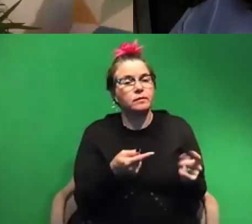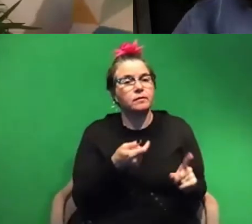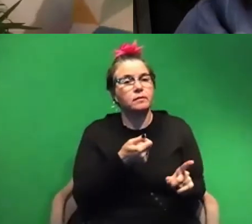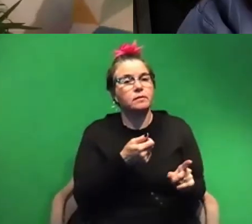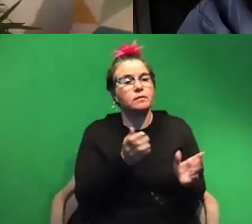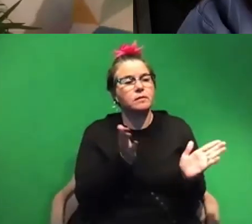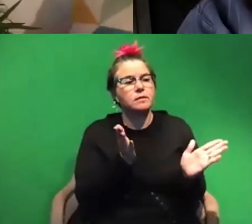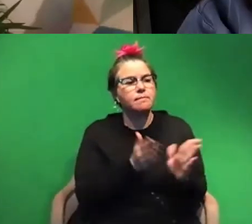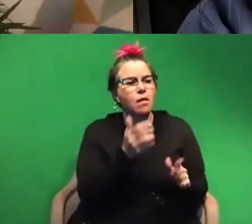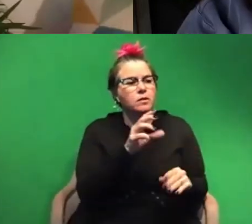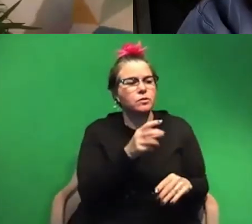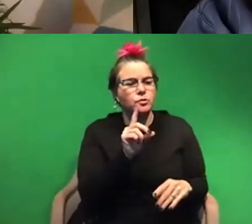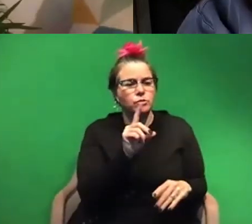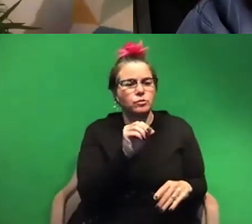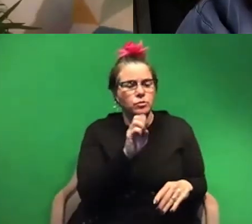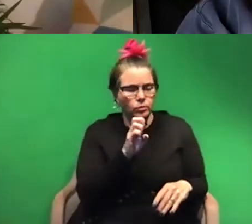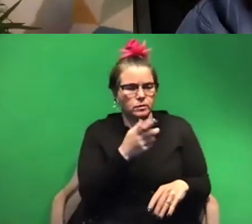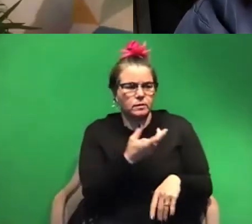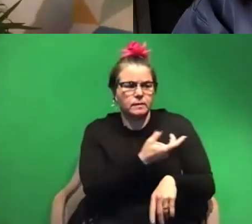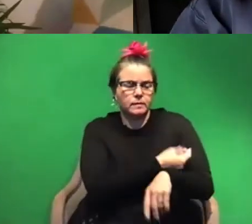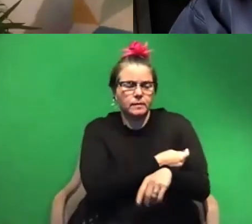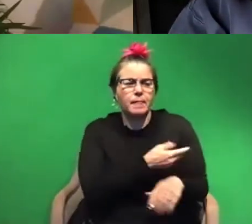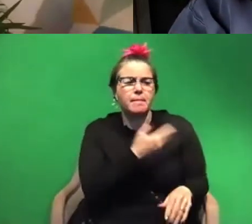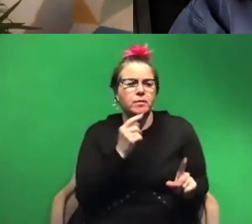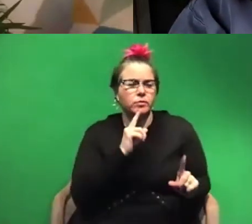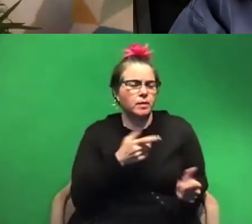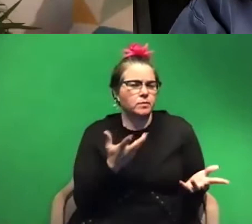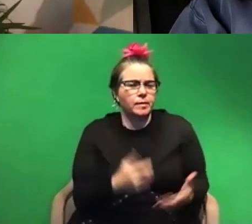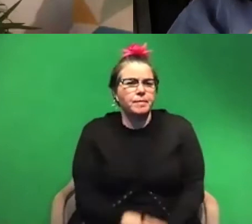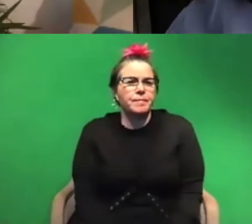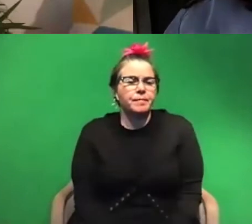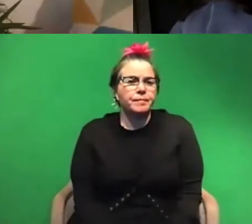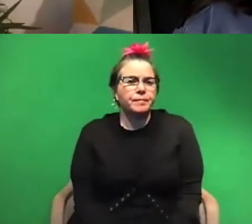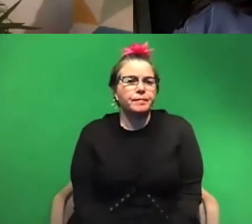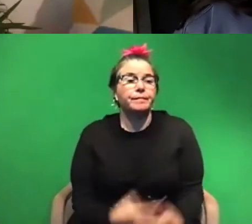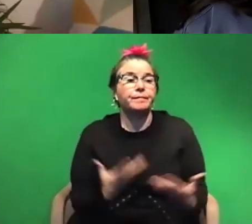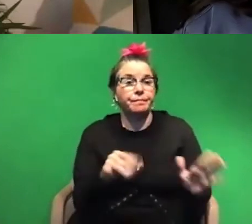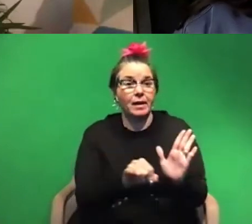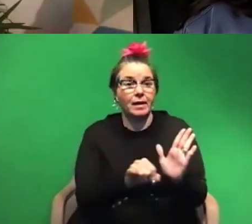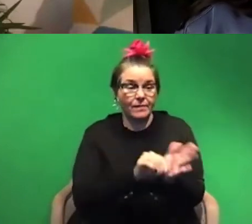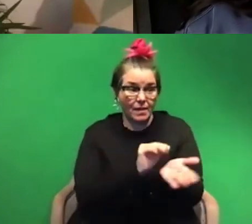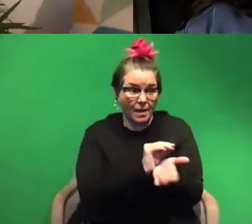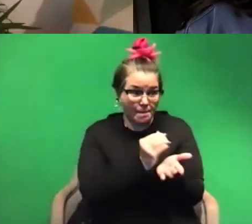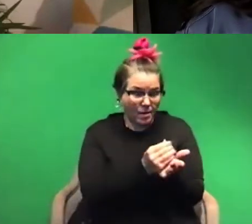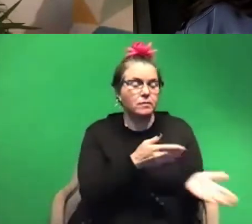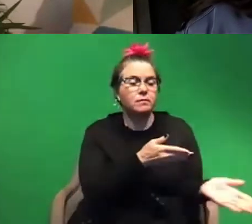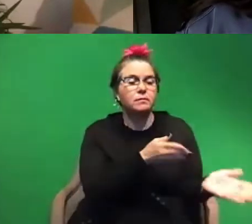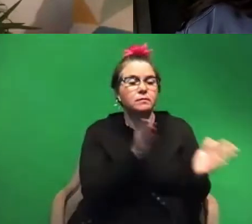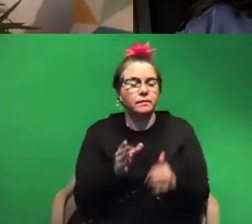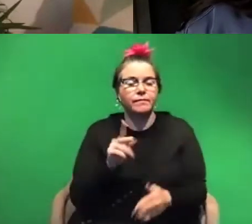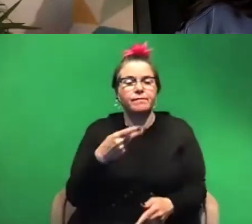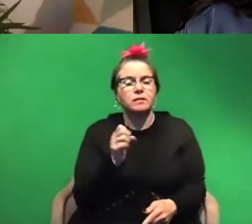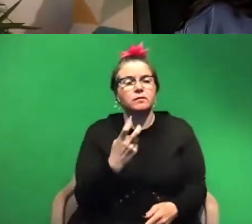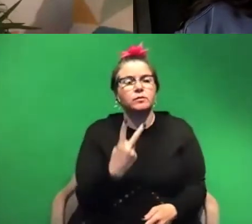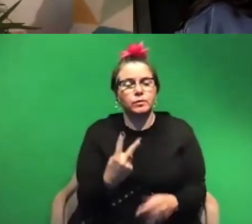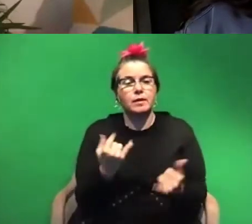smallest dose that can give the best response. So once you identify that, you move on to phase 2, where you're actually now